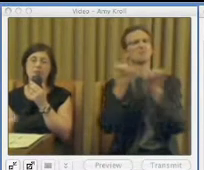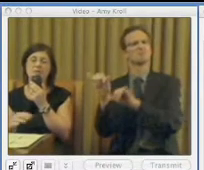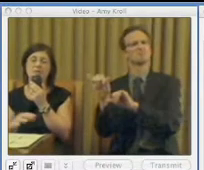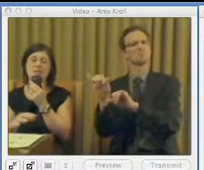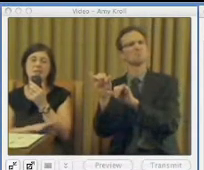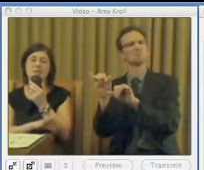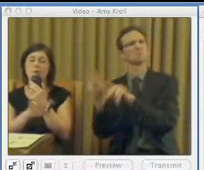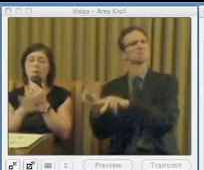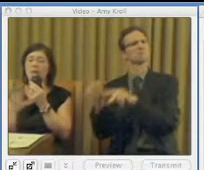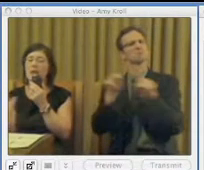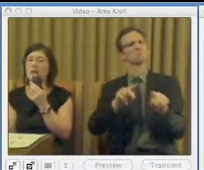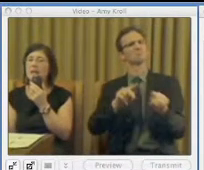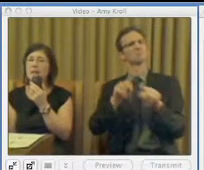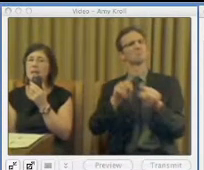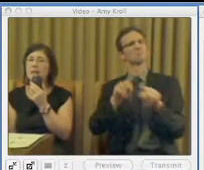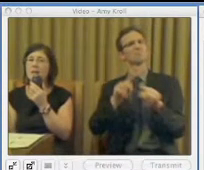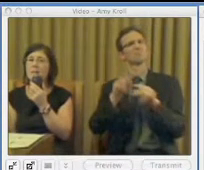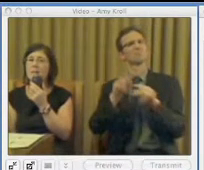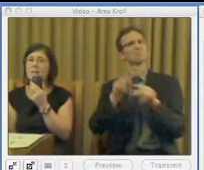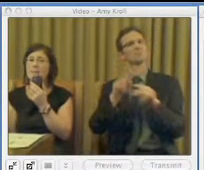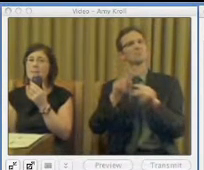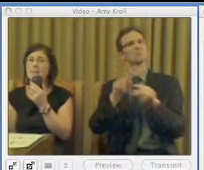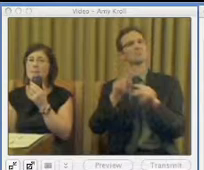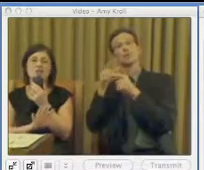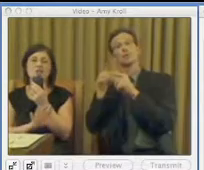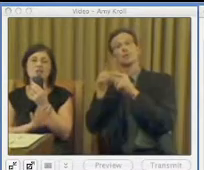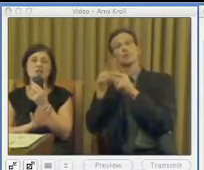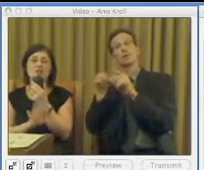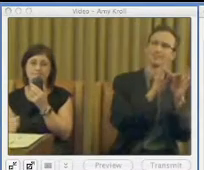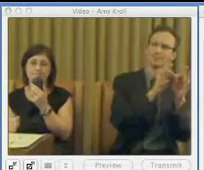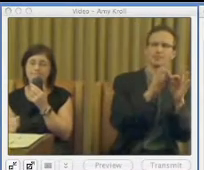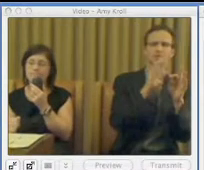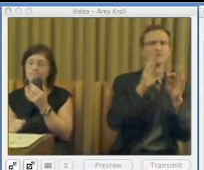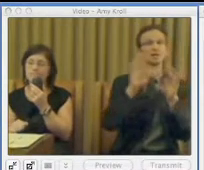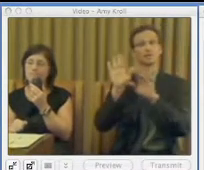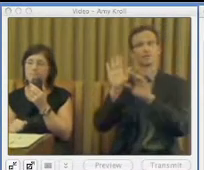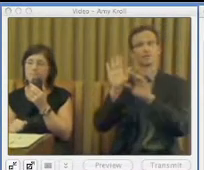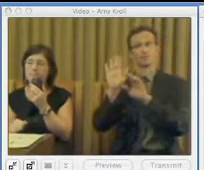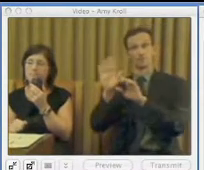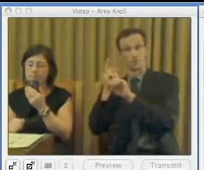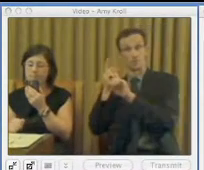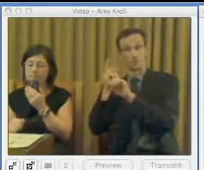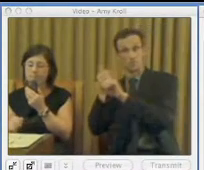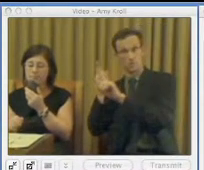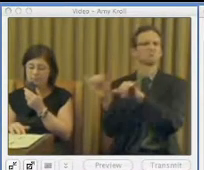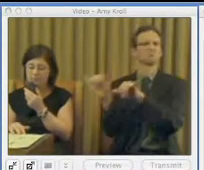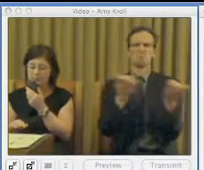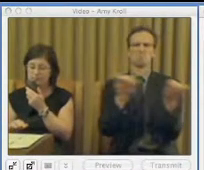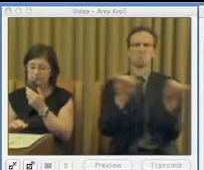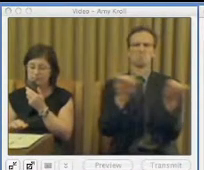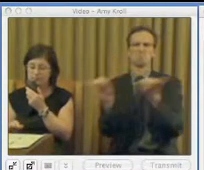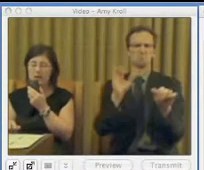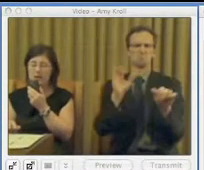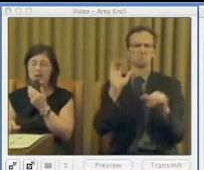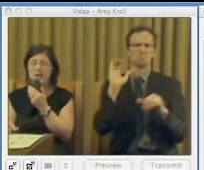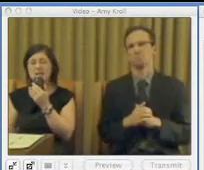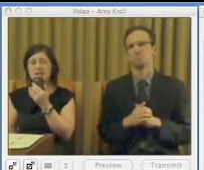settings. I don't see that there would be any major differences there in those parameters.